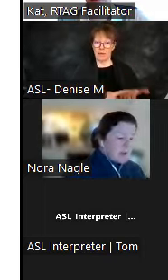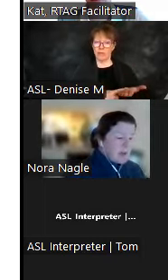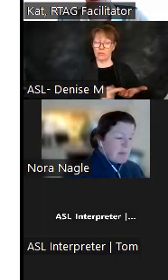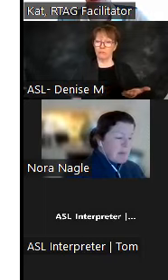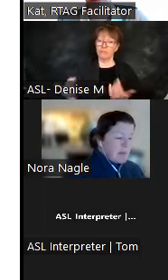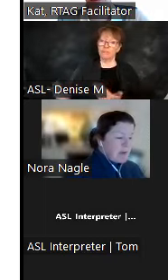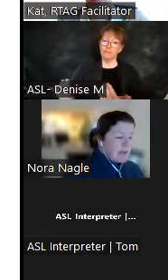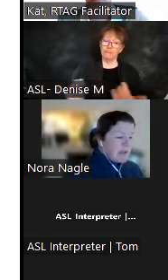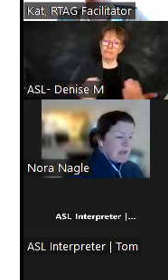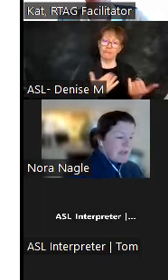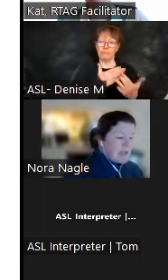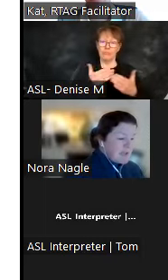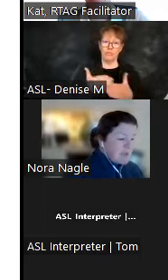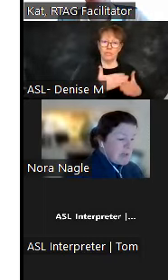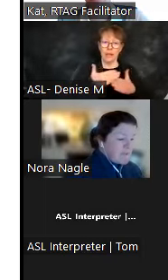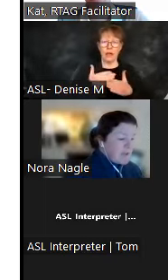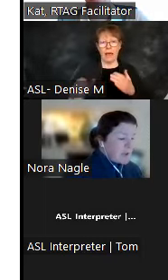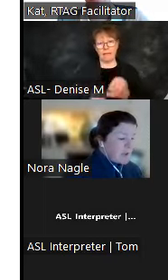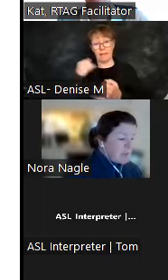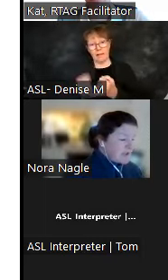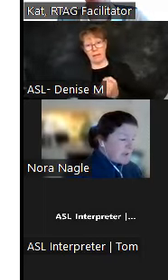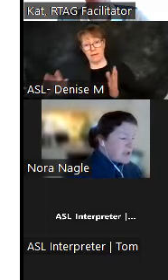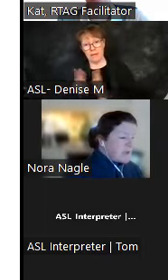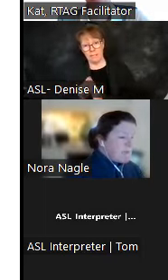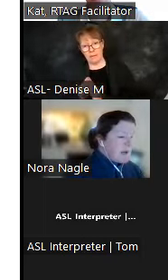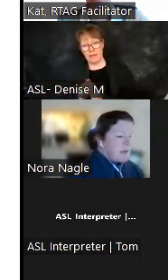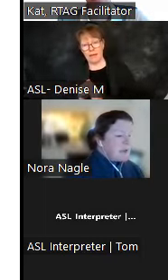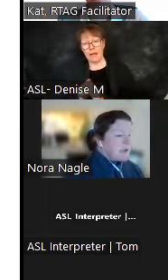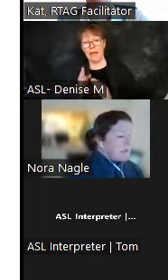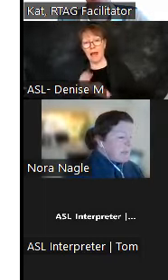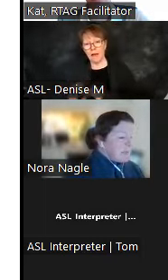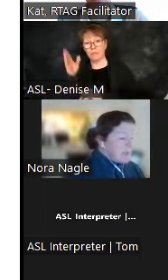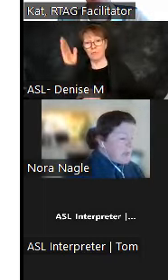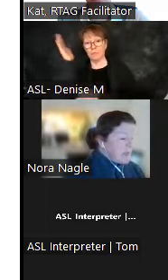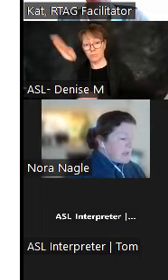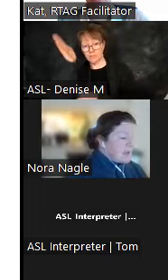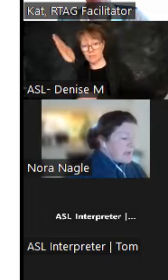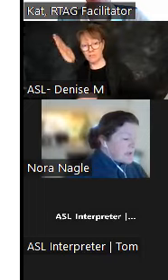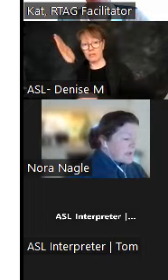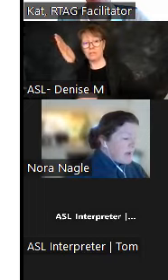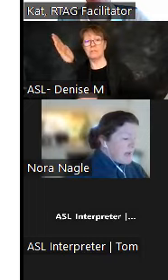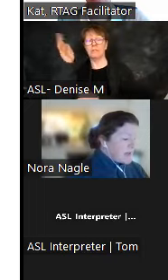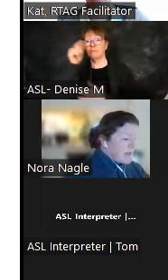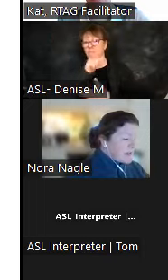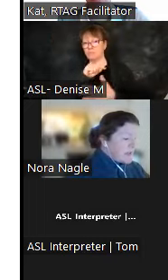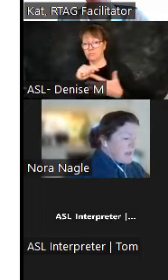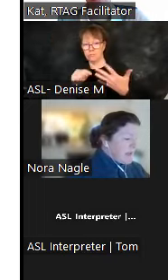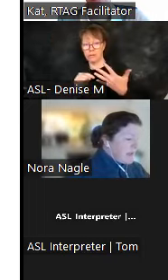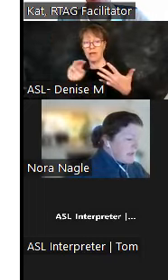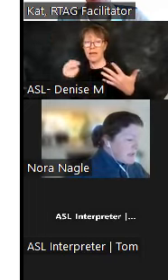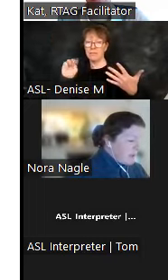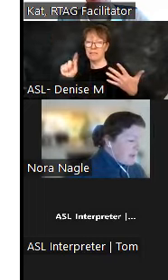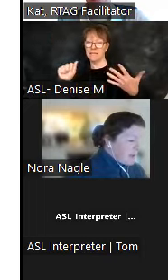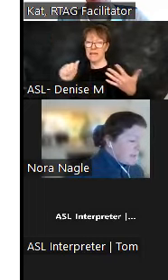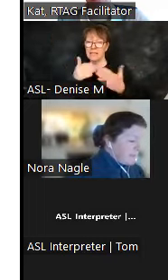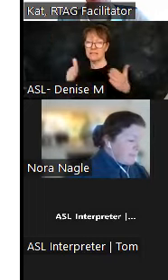be a comment period at the end of the meeting following the presentations by the MBTA, system-wide access, and